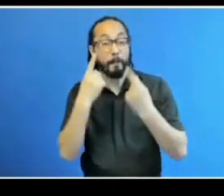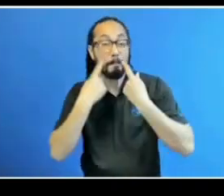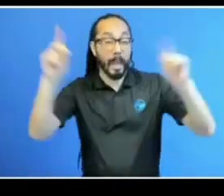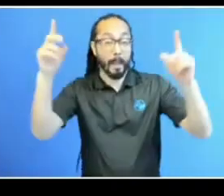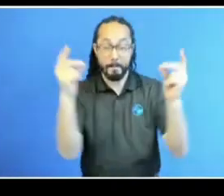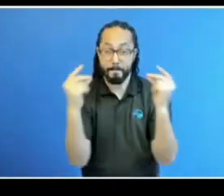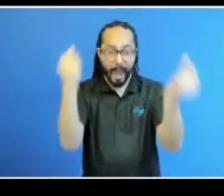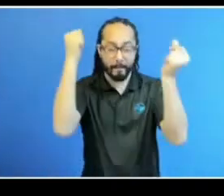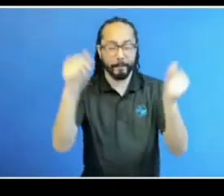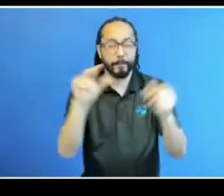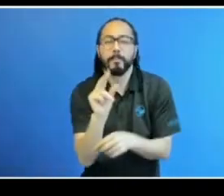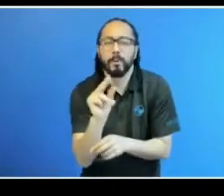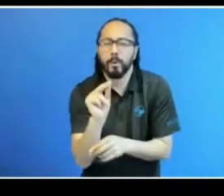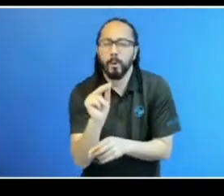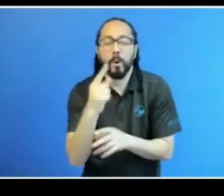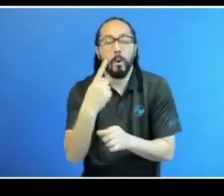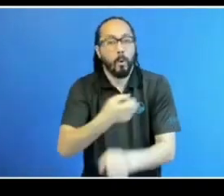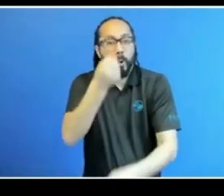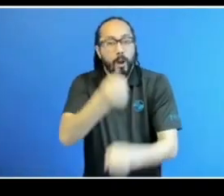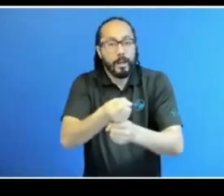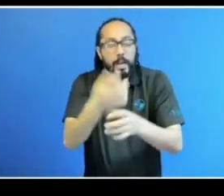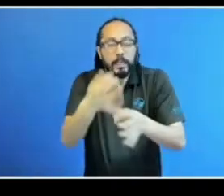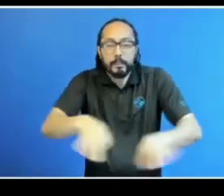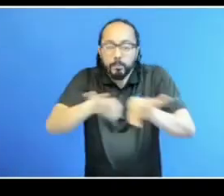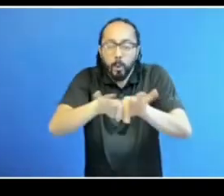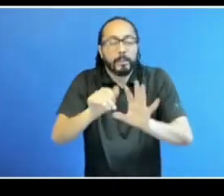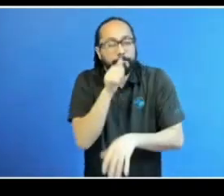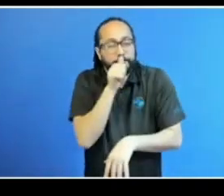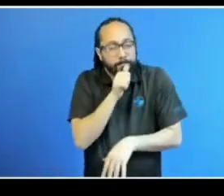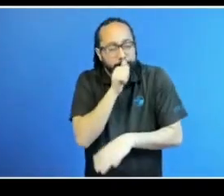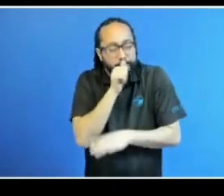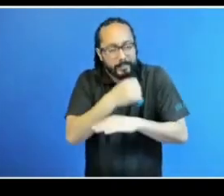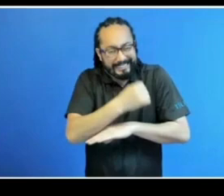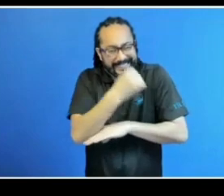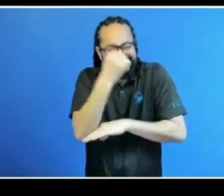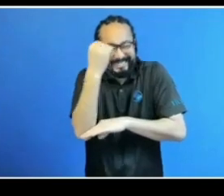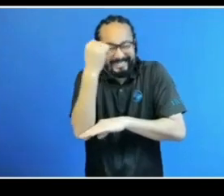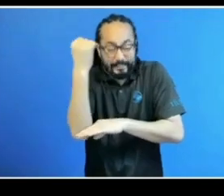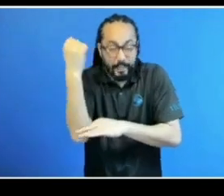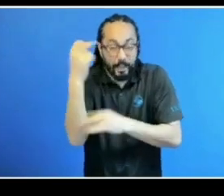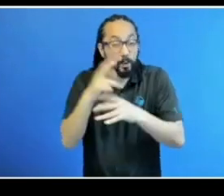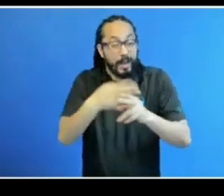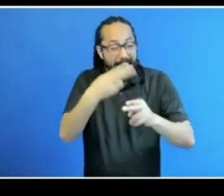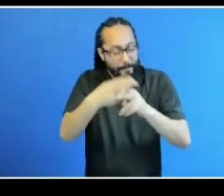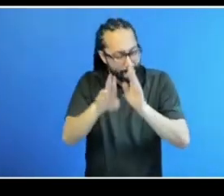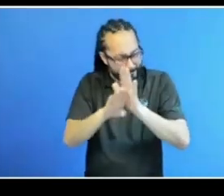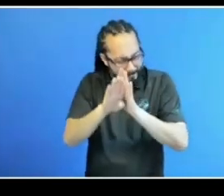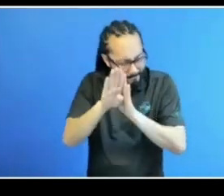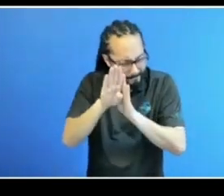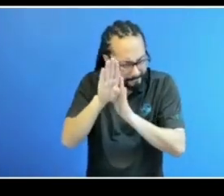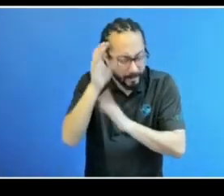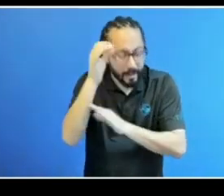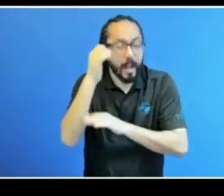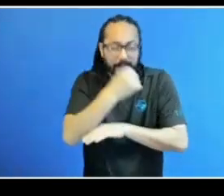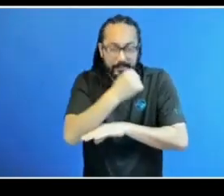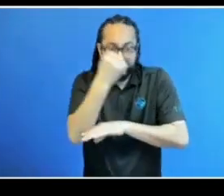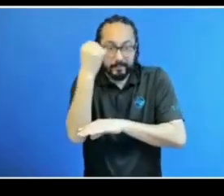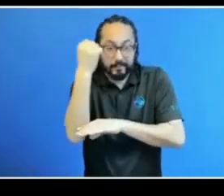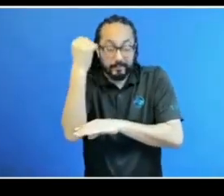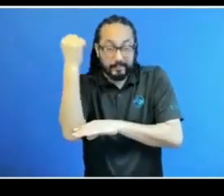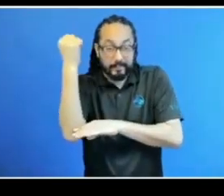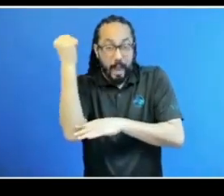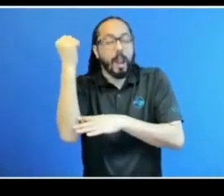year is just keeping your doors open and building your name and then growing slowly. And it's been 5 years in so far, and right now like I'm